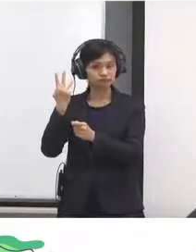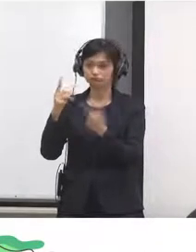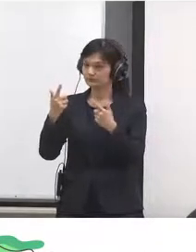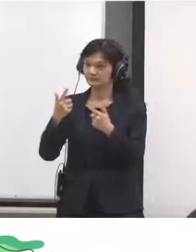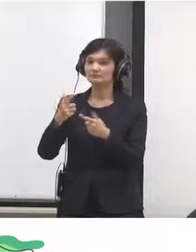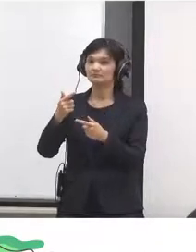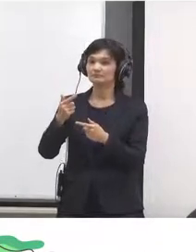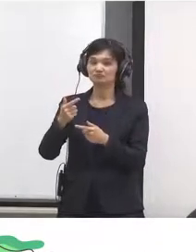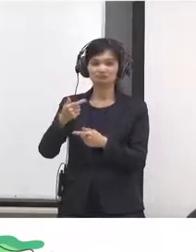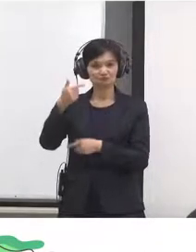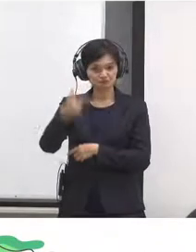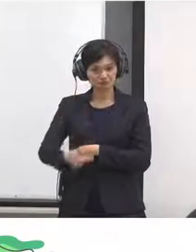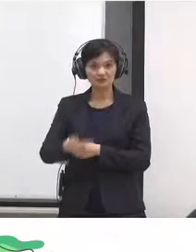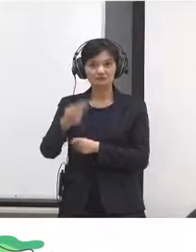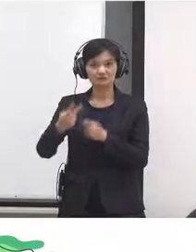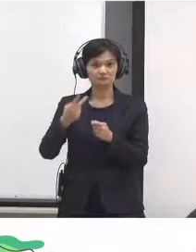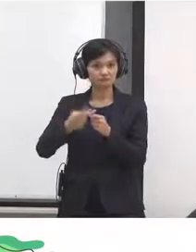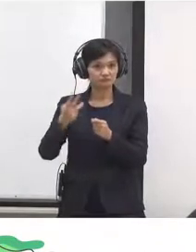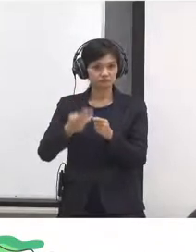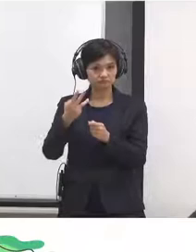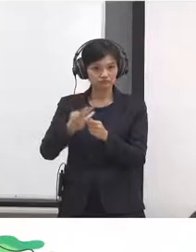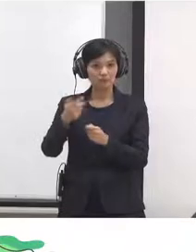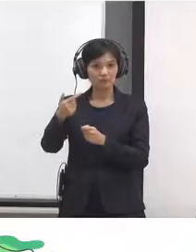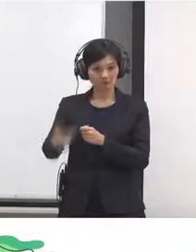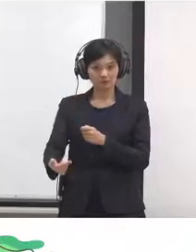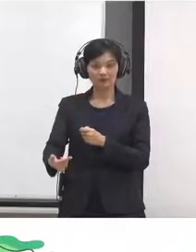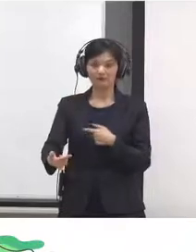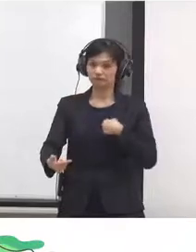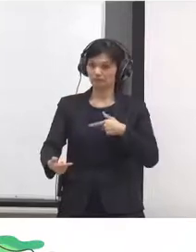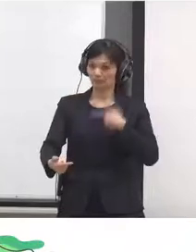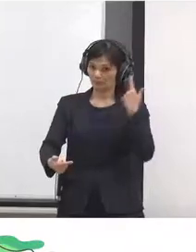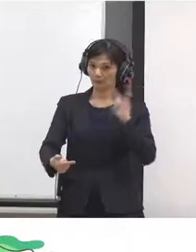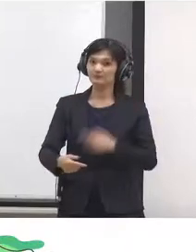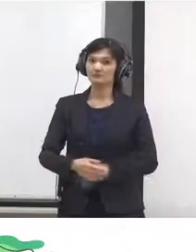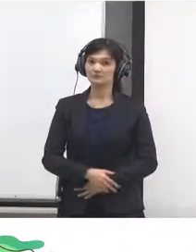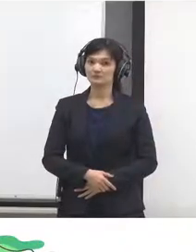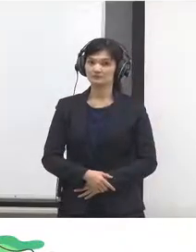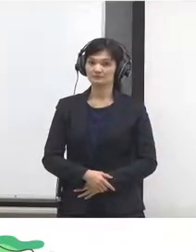we switched Korean participants.